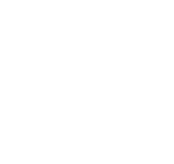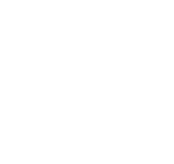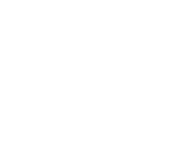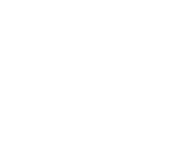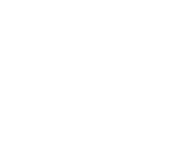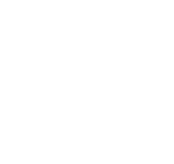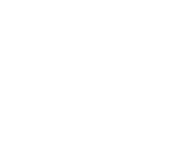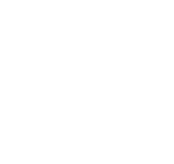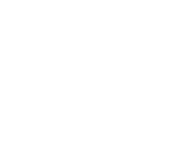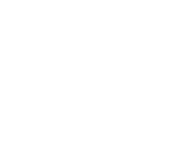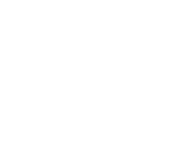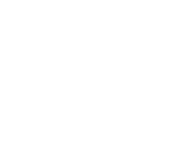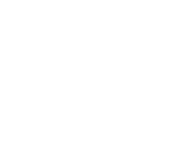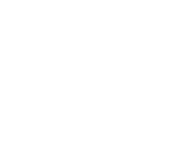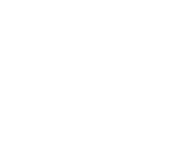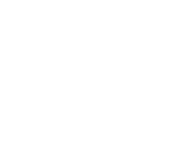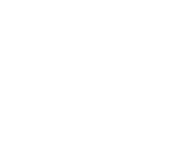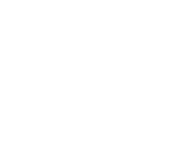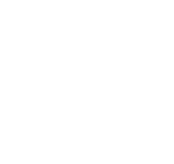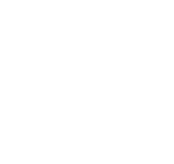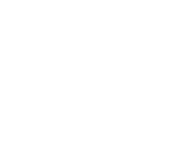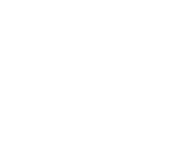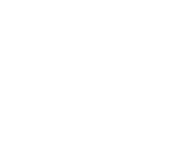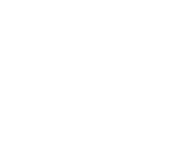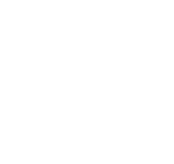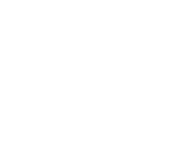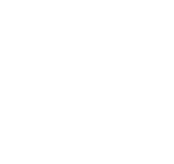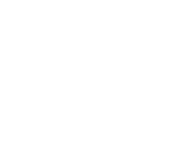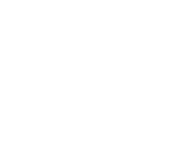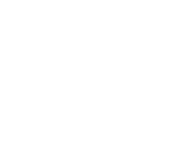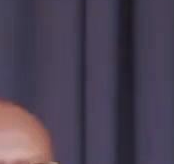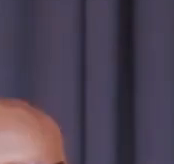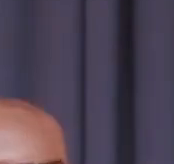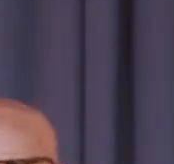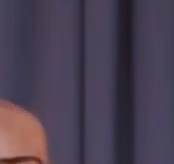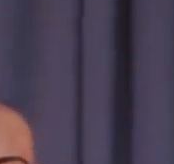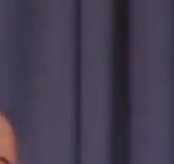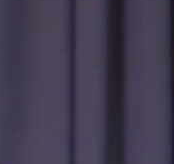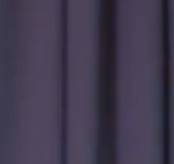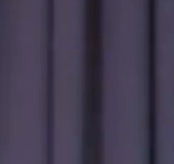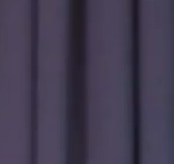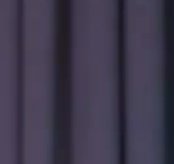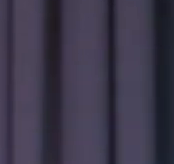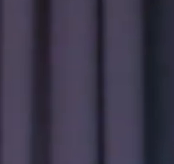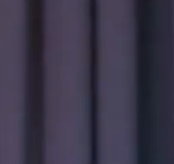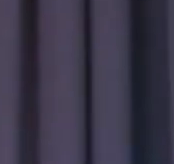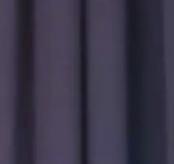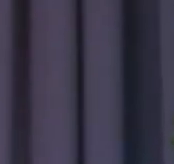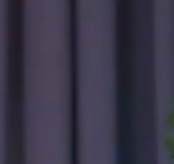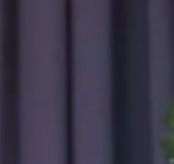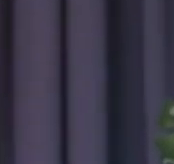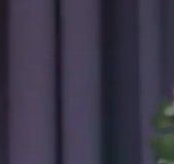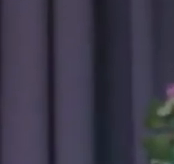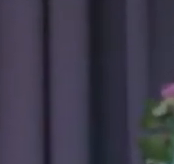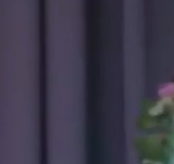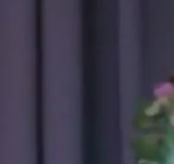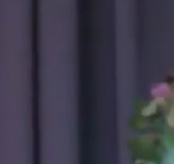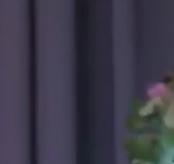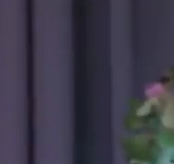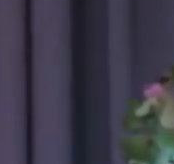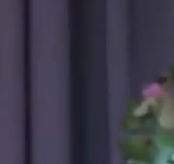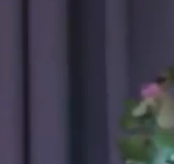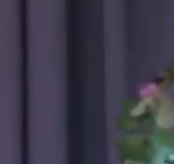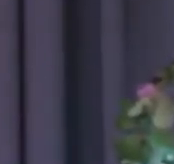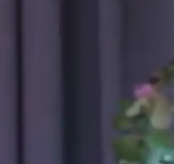We got into this text last week and could not finish it. I think it's appropriate that we finish. We're in the series